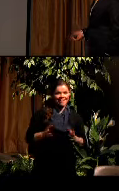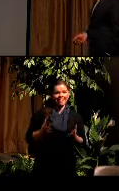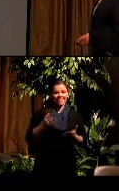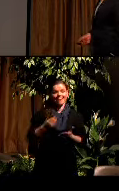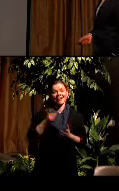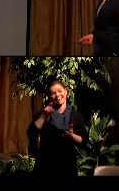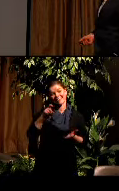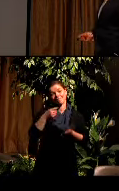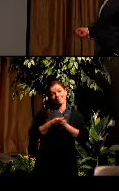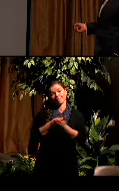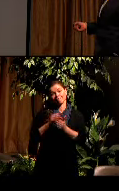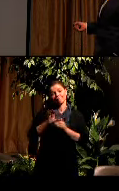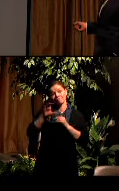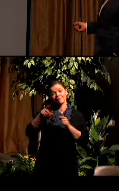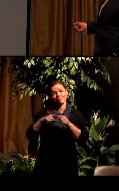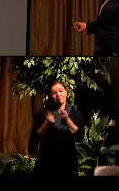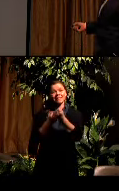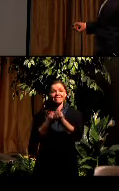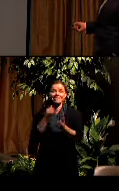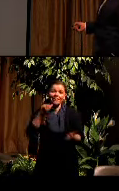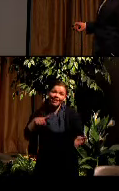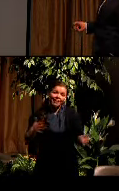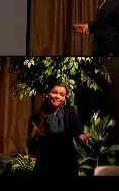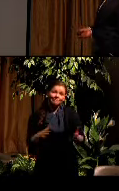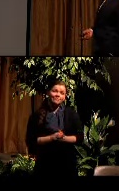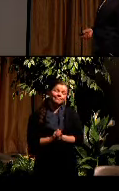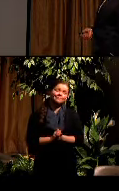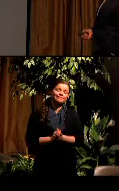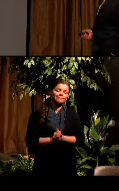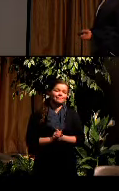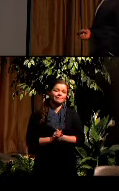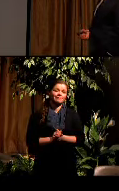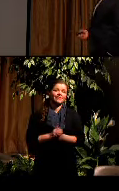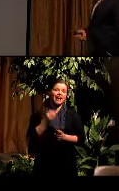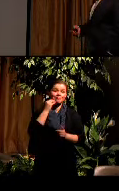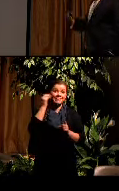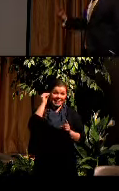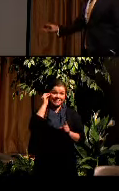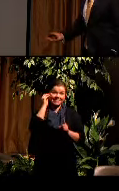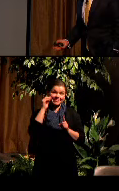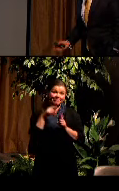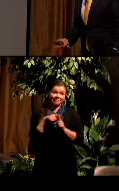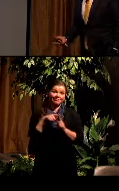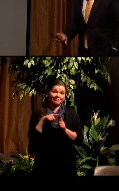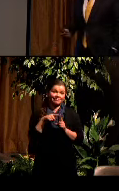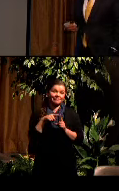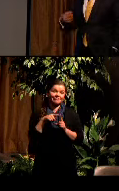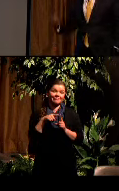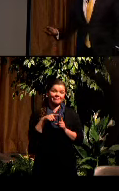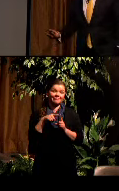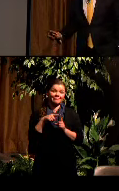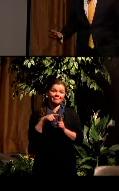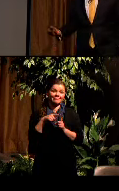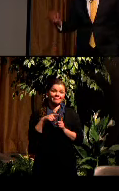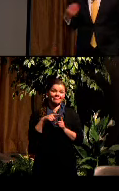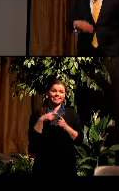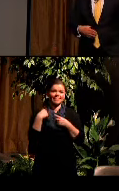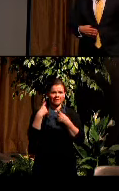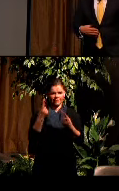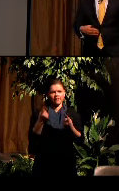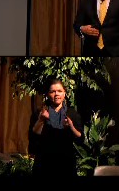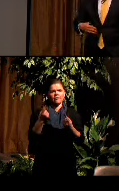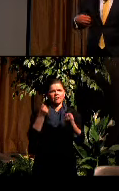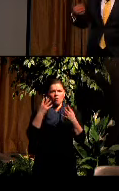aspect of this. Habitat is by far, it's our legacy. We have a legacy of habitat protection through the national park systems,